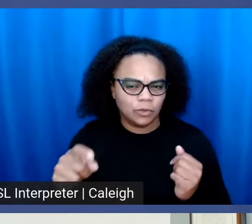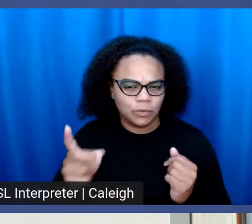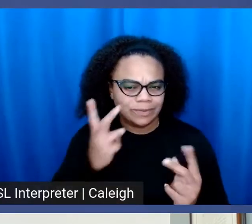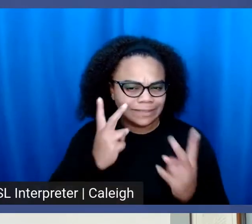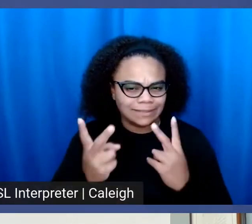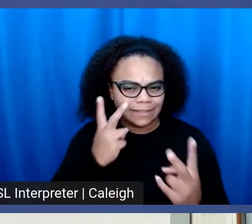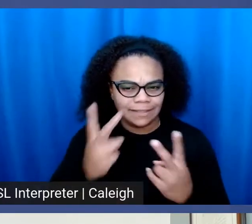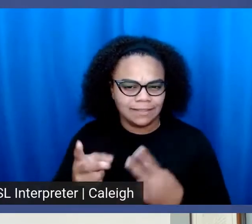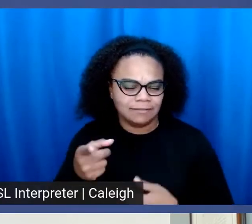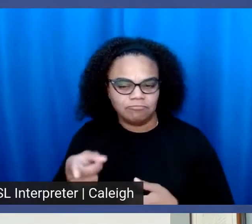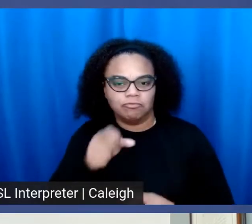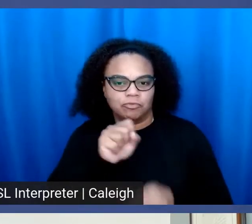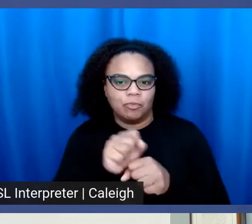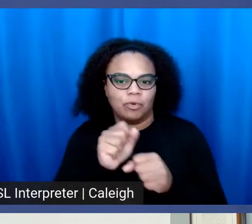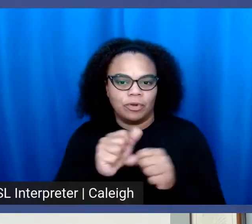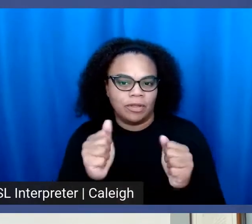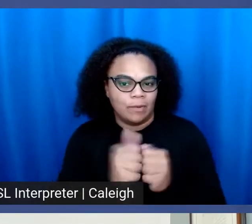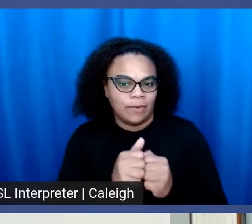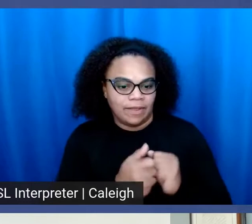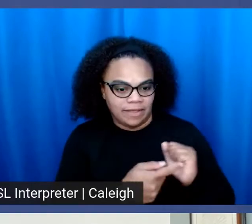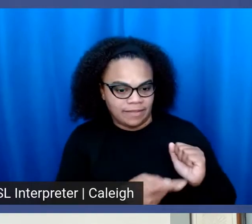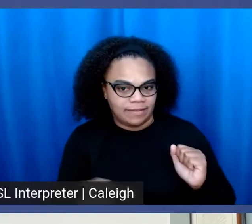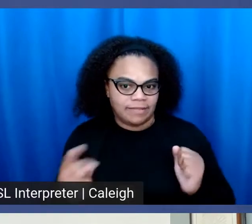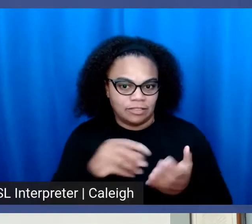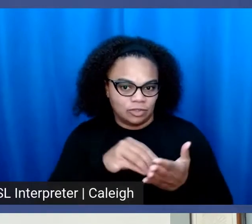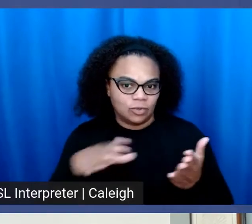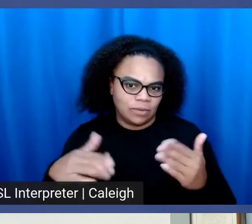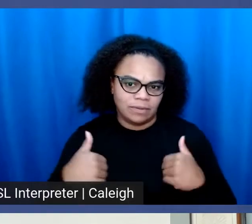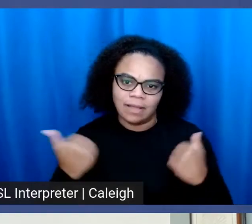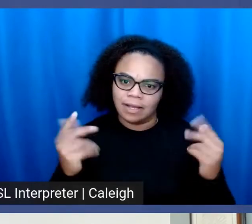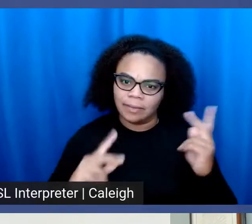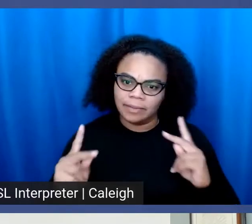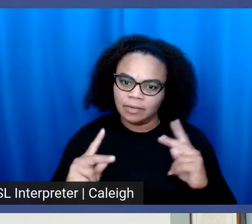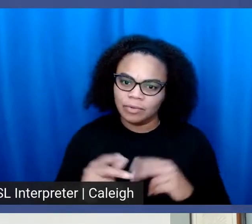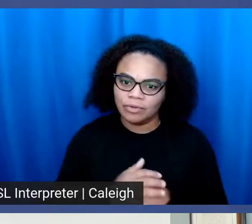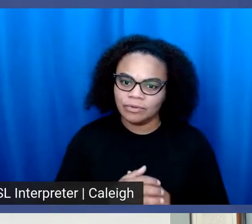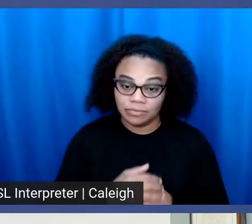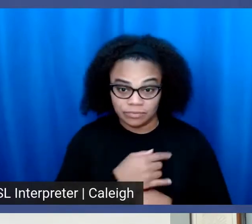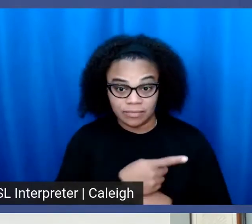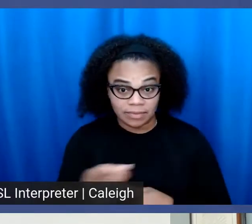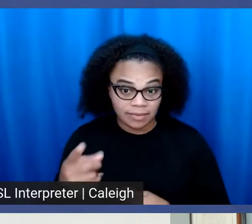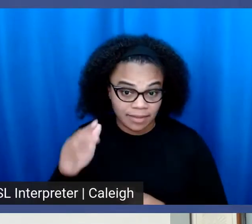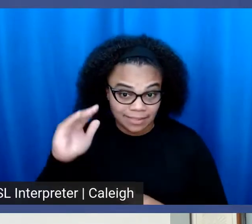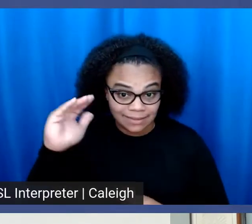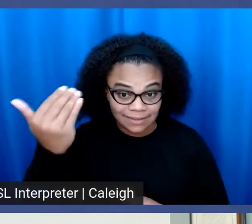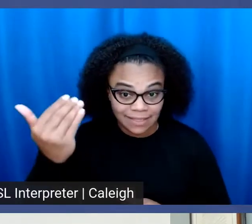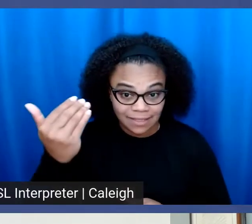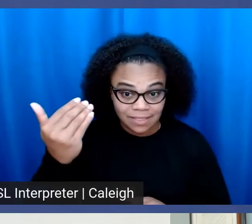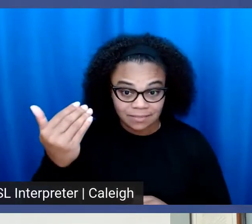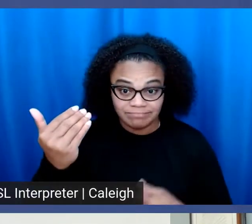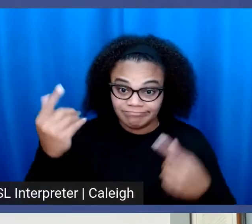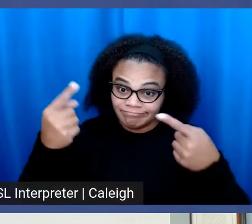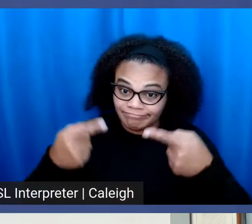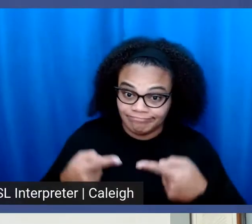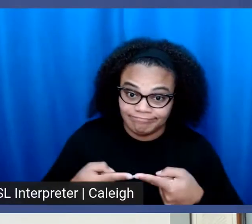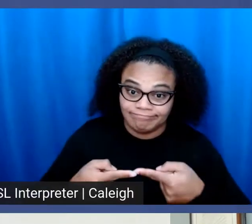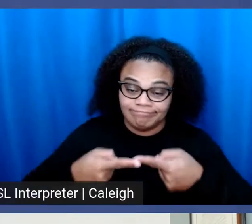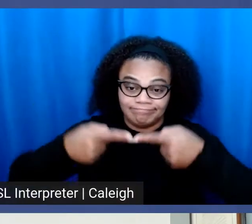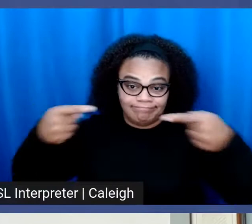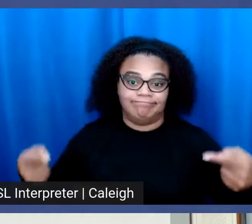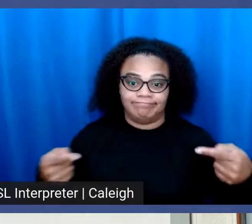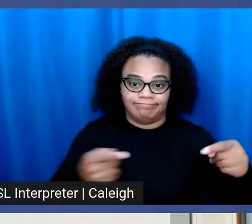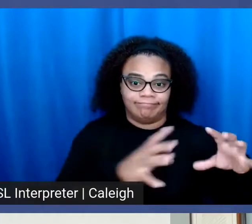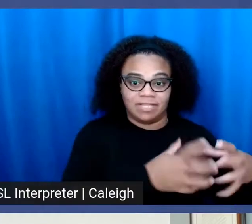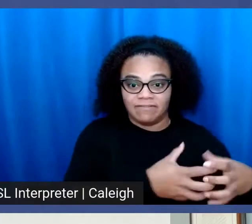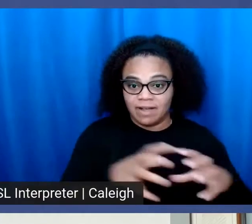with young people? Are they as divided as the I don't want